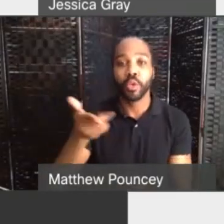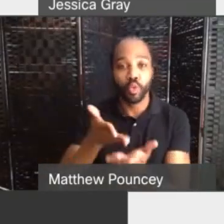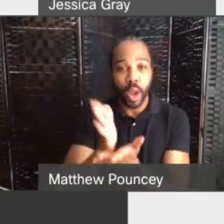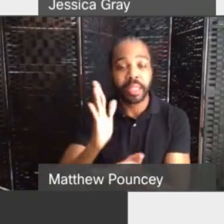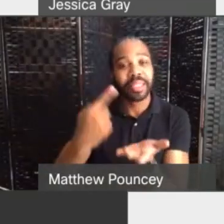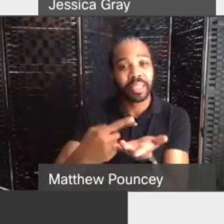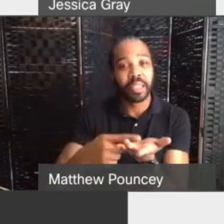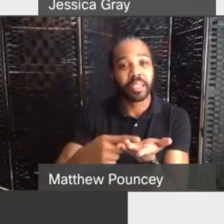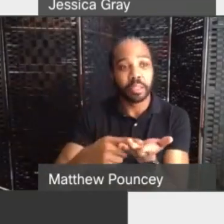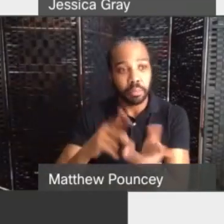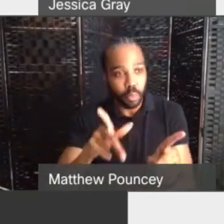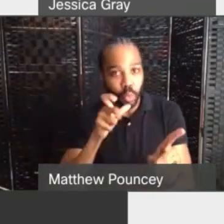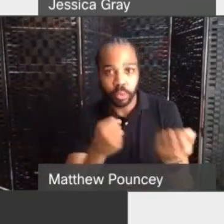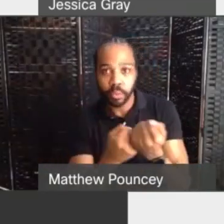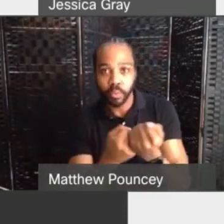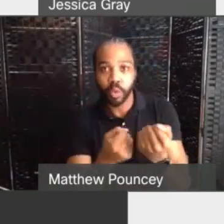supported by DDA,